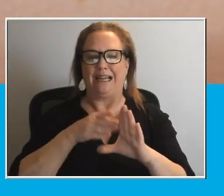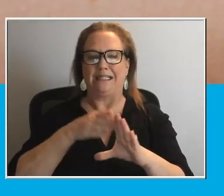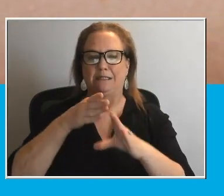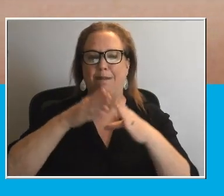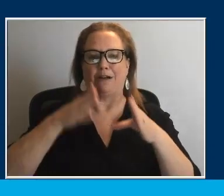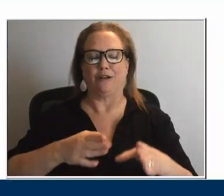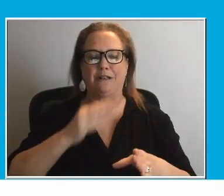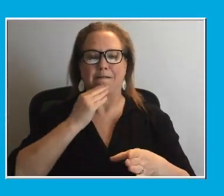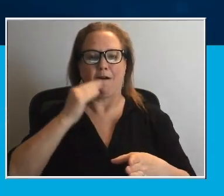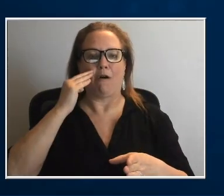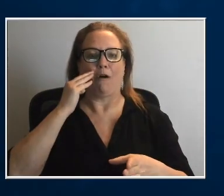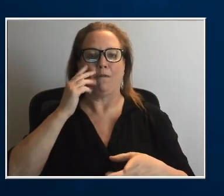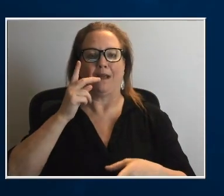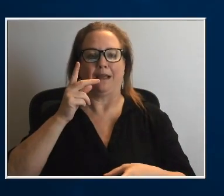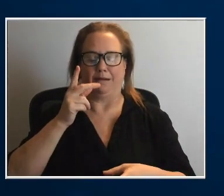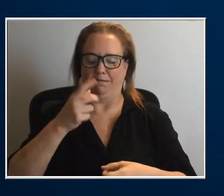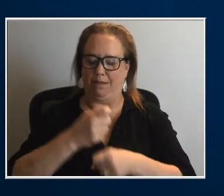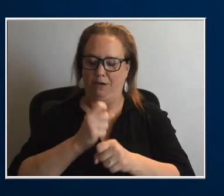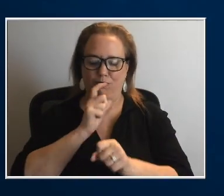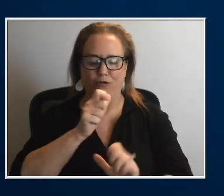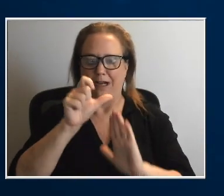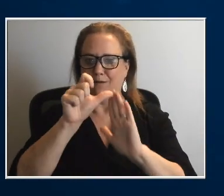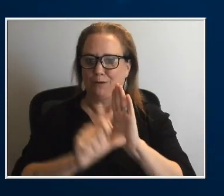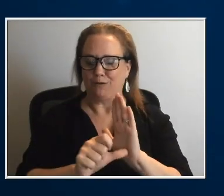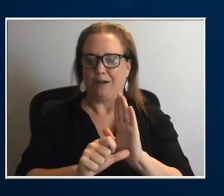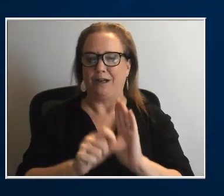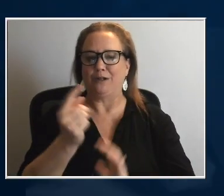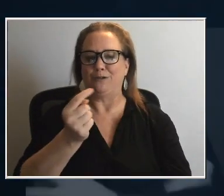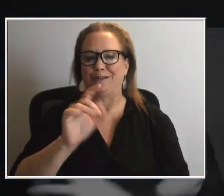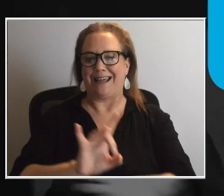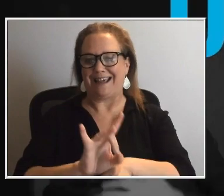that could keep her out of the operating room. Tuesday at 8.